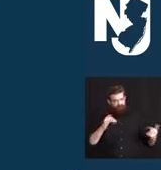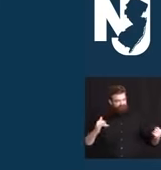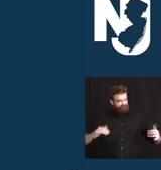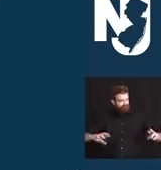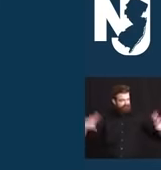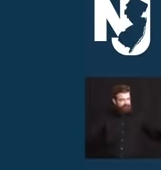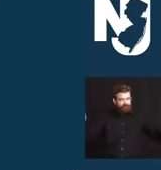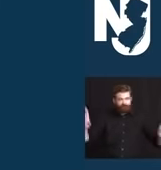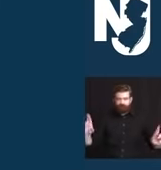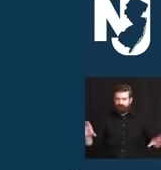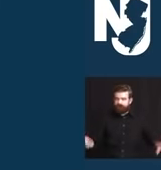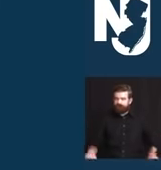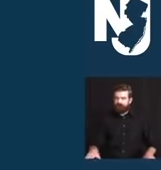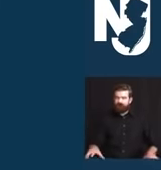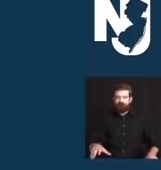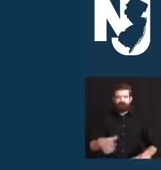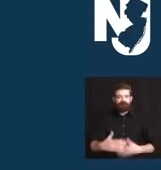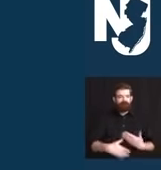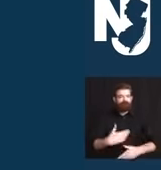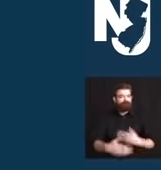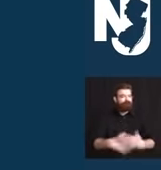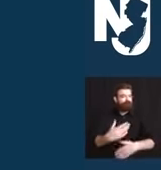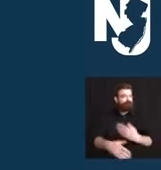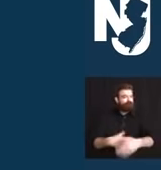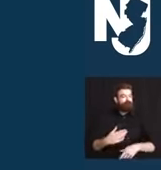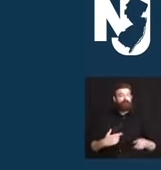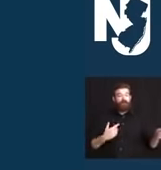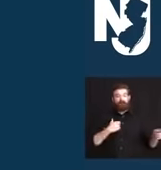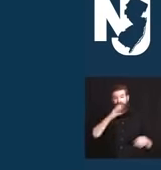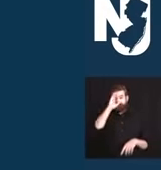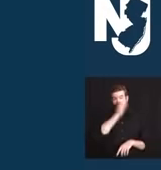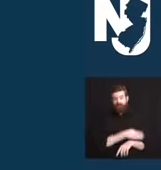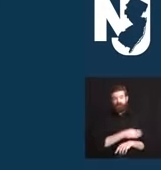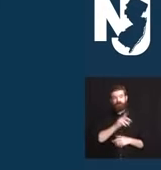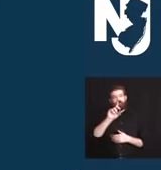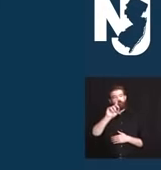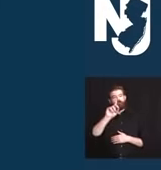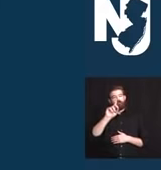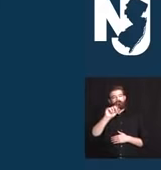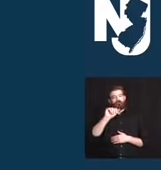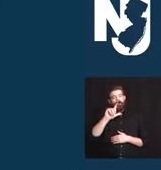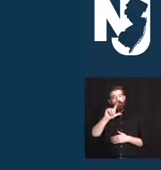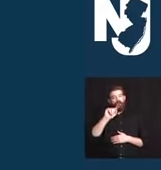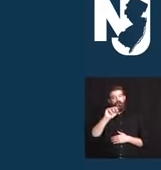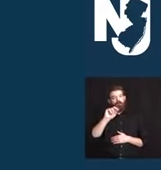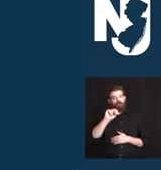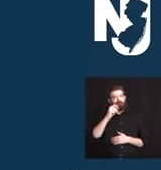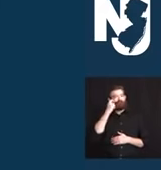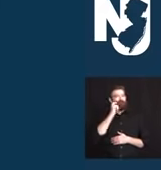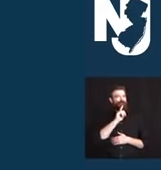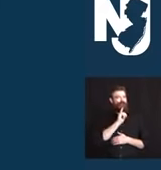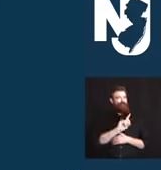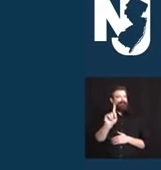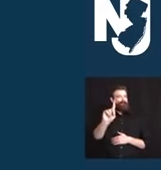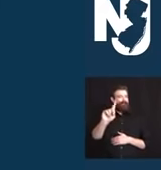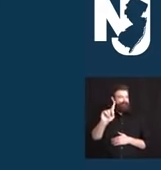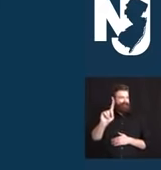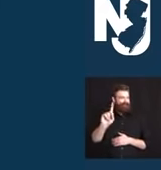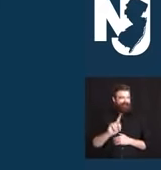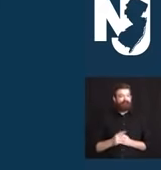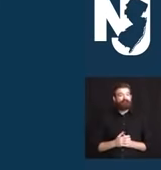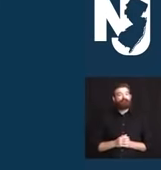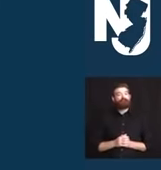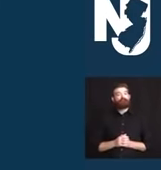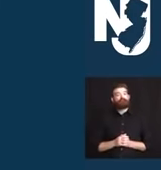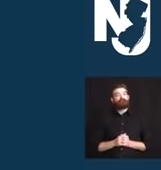this, has a son, Dalton, who turned age 1 in the middle of this crazy past 6 months. But I wished her